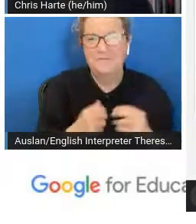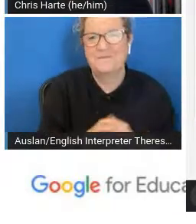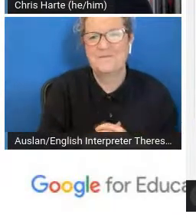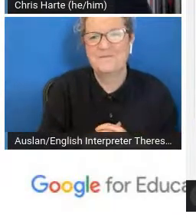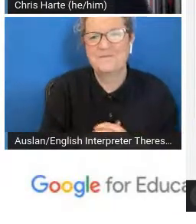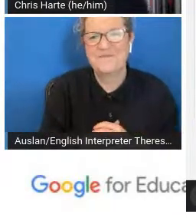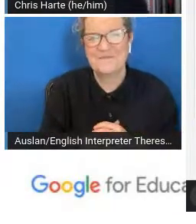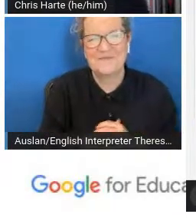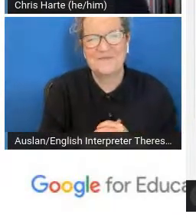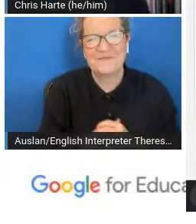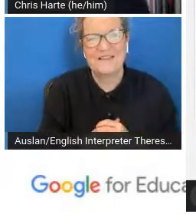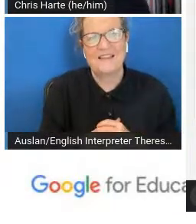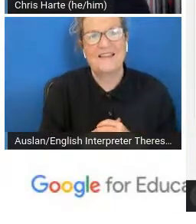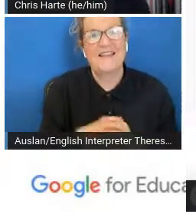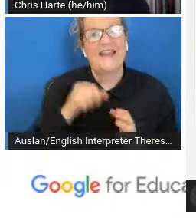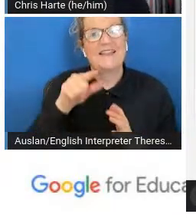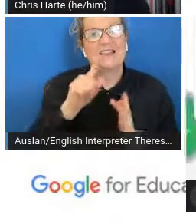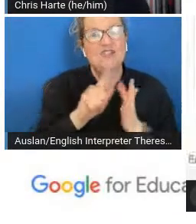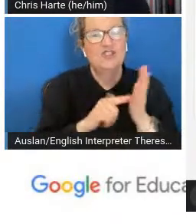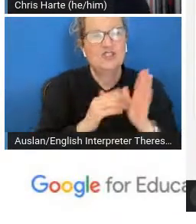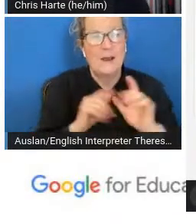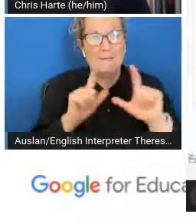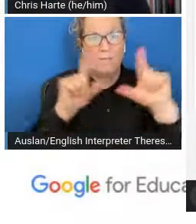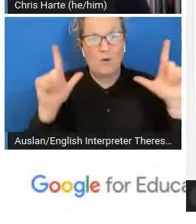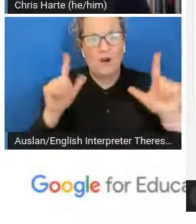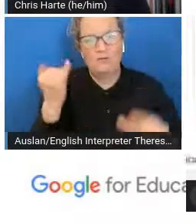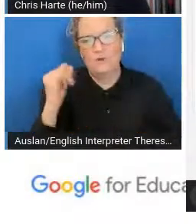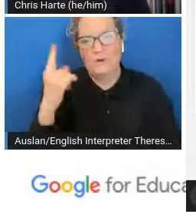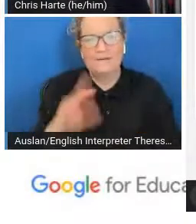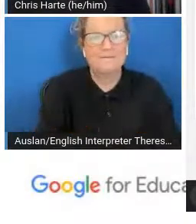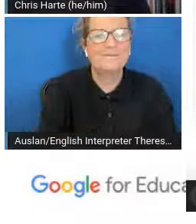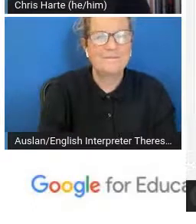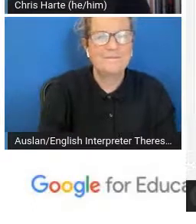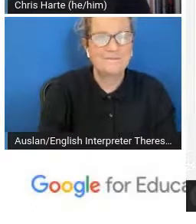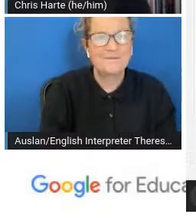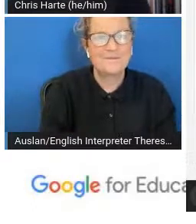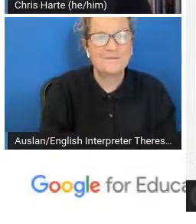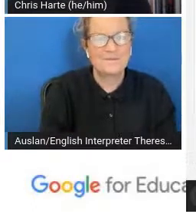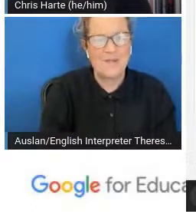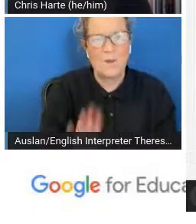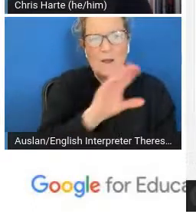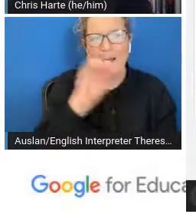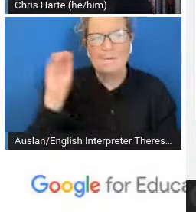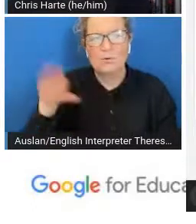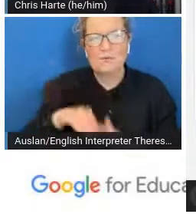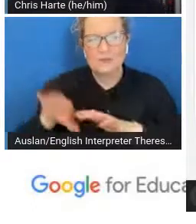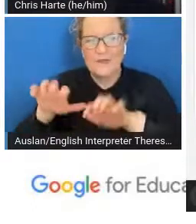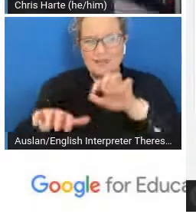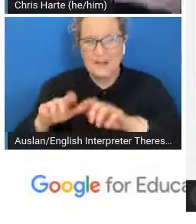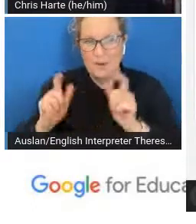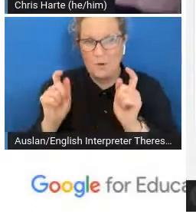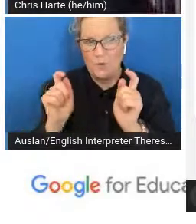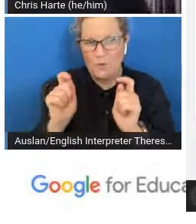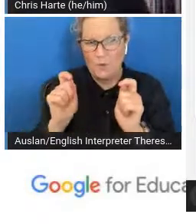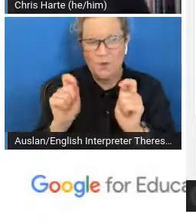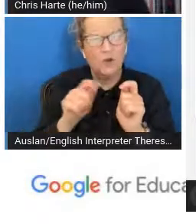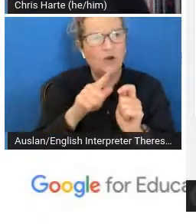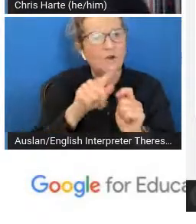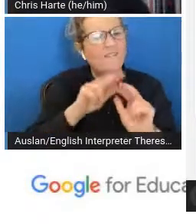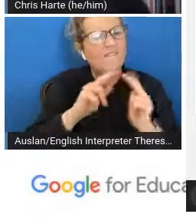Jamboard, which I think we're going to drop. Oops, on the wrong frame. We're going to drop into the chat in just a second. Do you want to explain